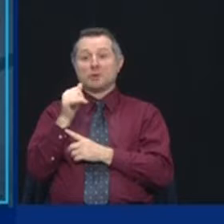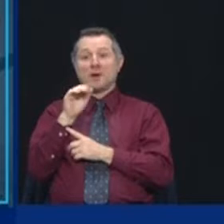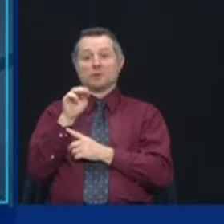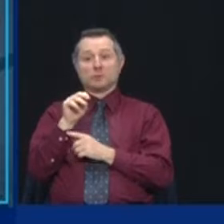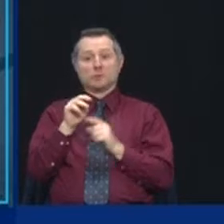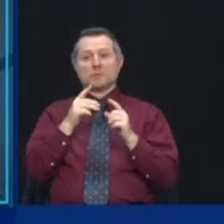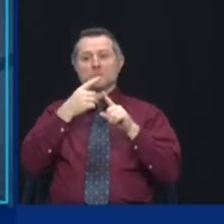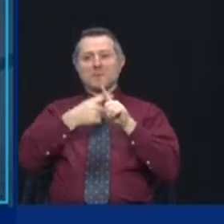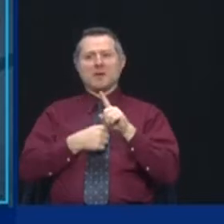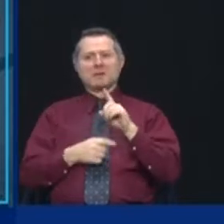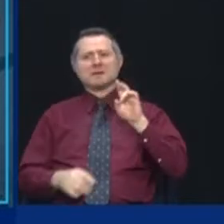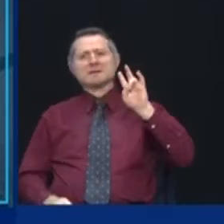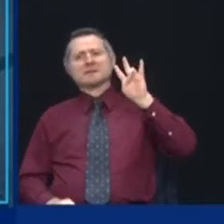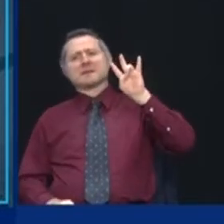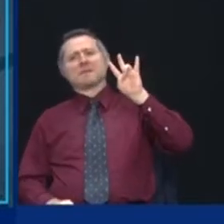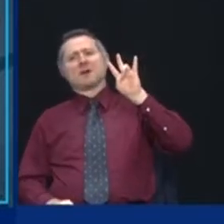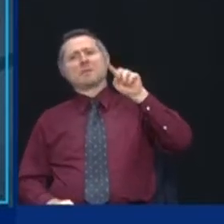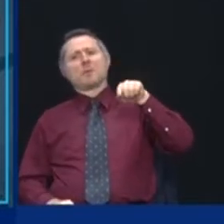7.9%.